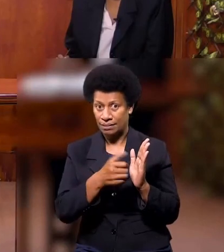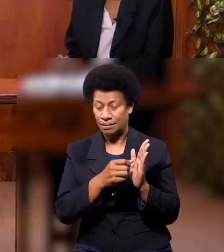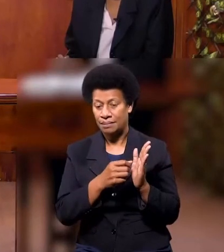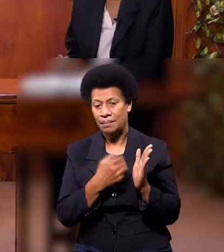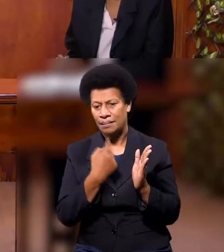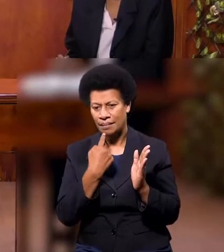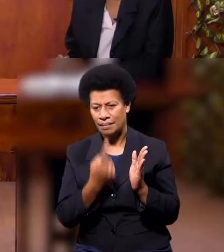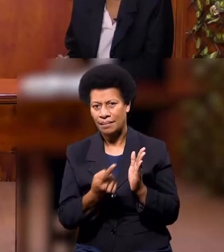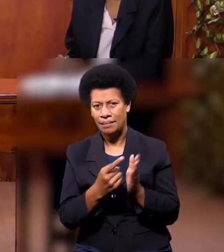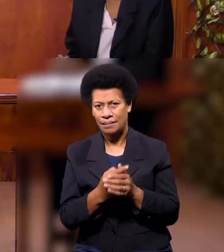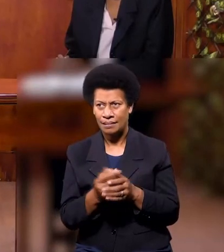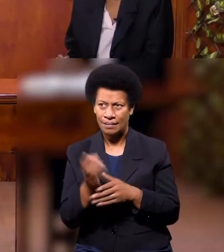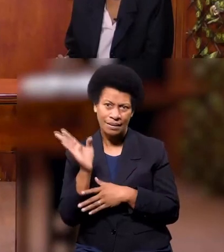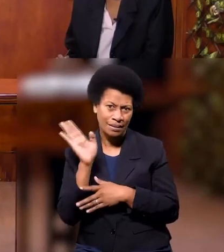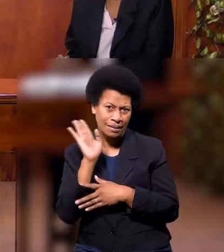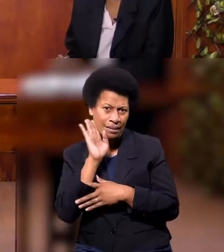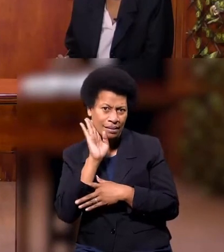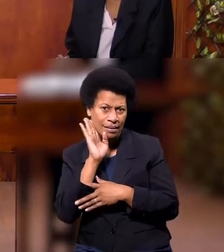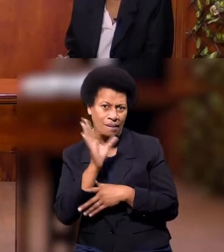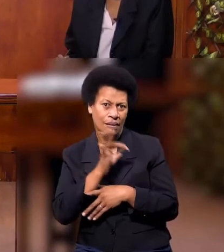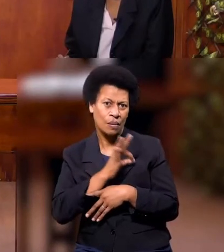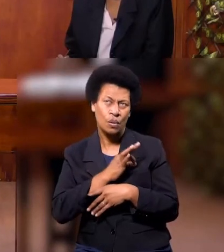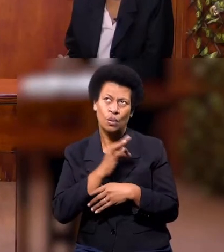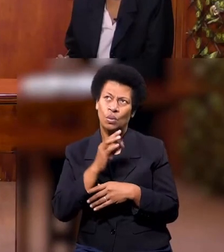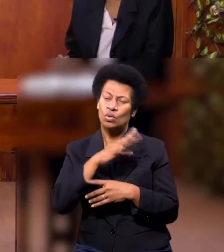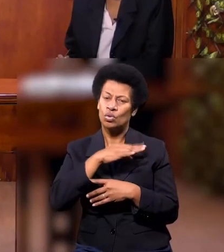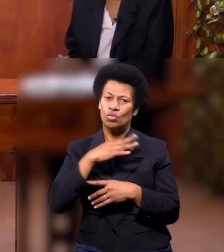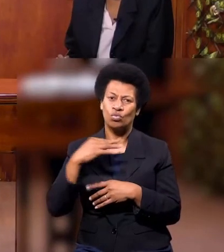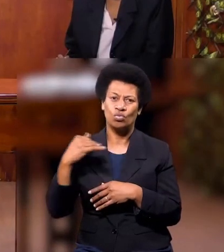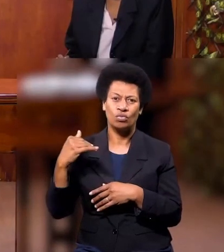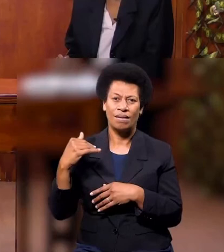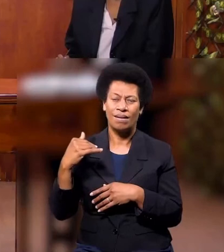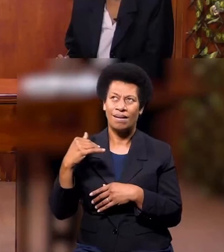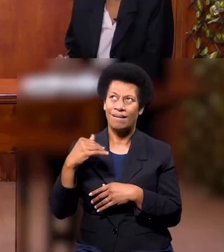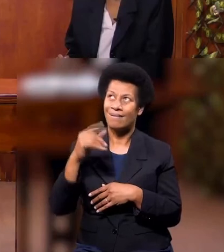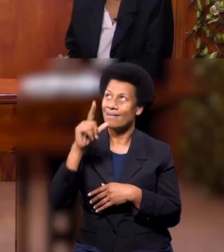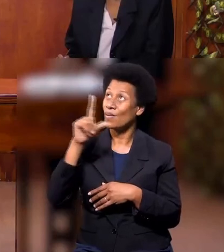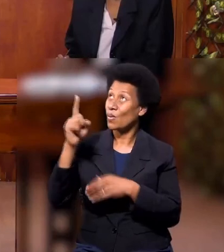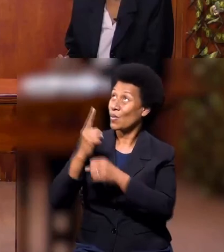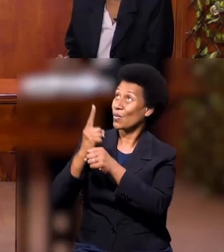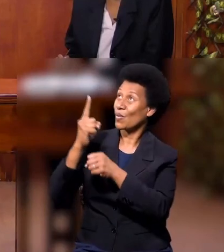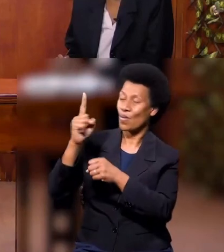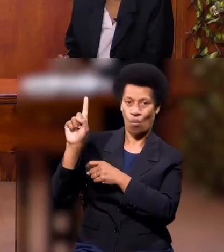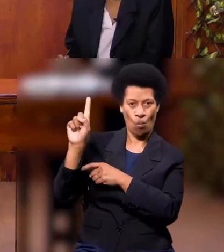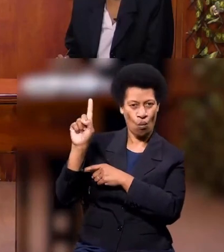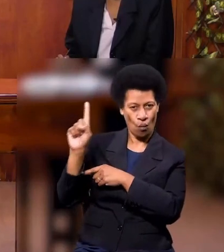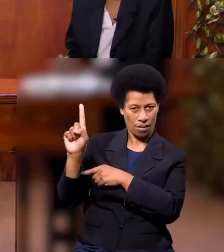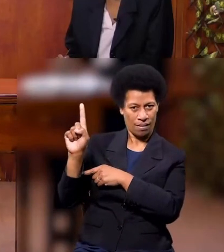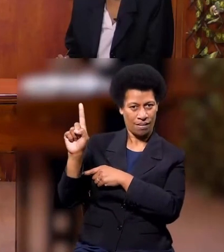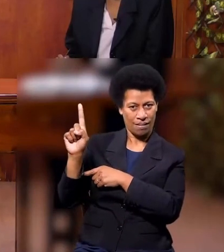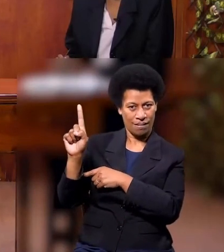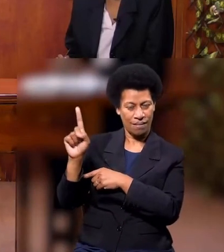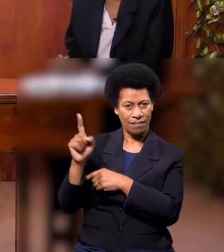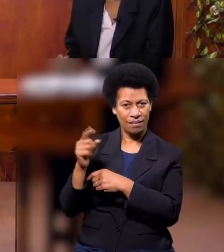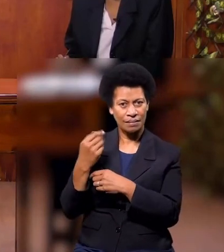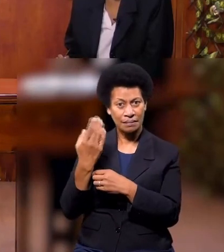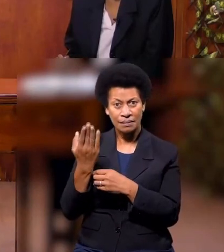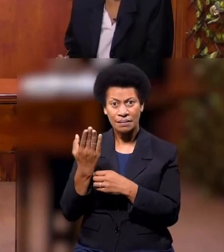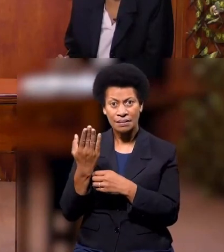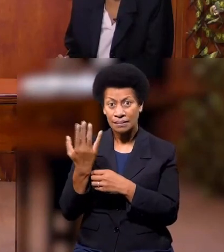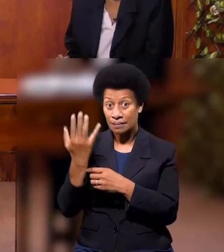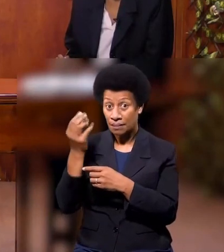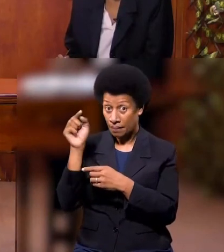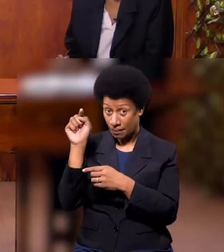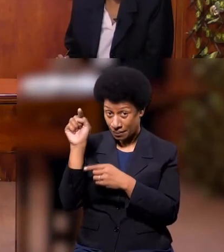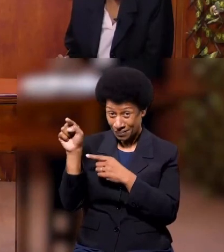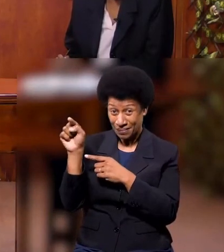read, Hear, O Israel, the Lord our God, the Lord is one. And I think it contains a specific